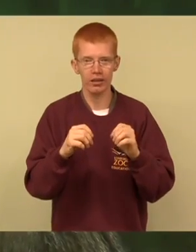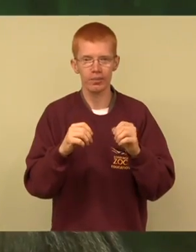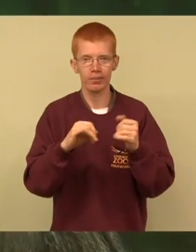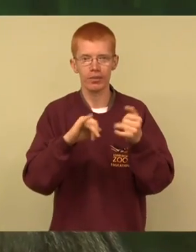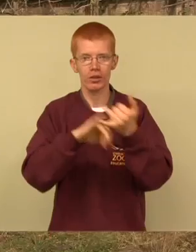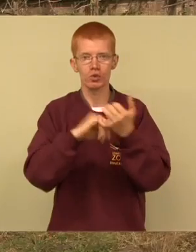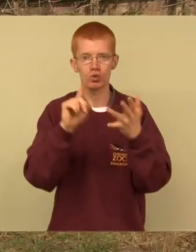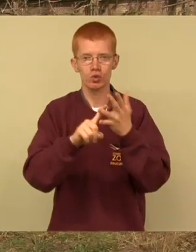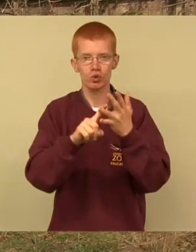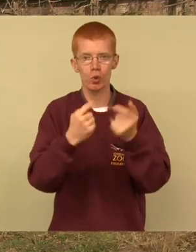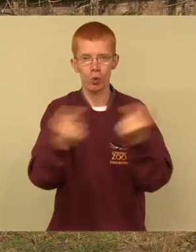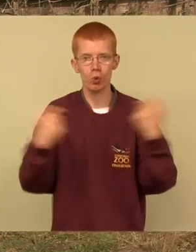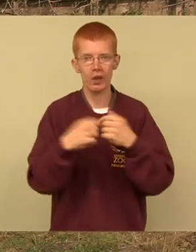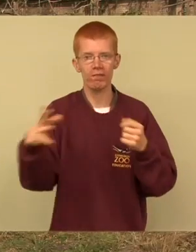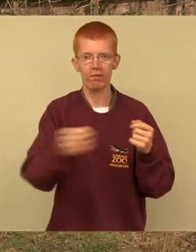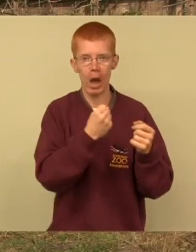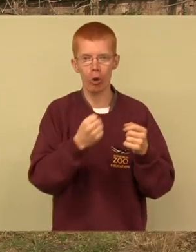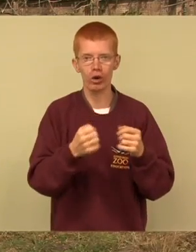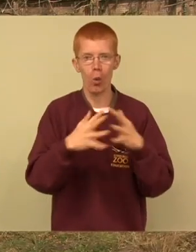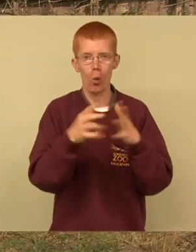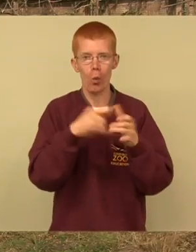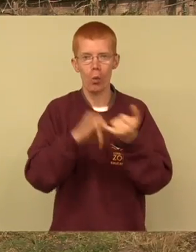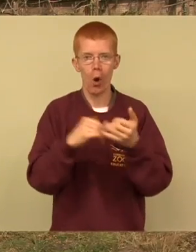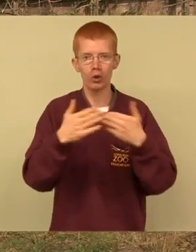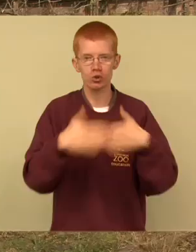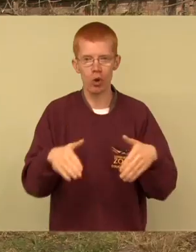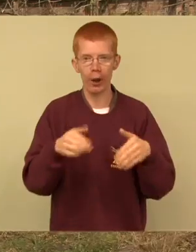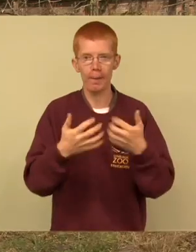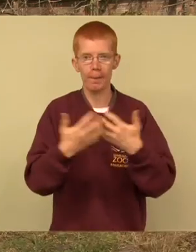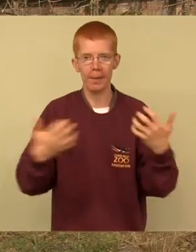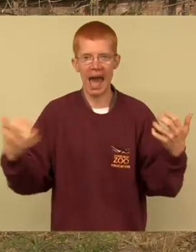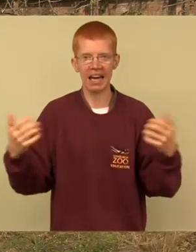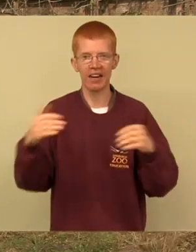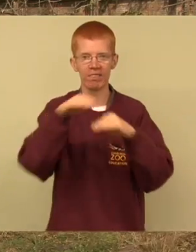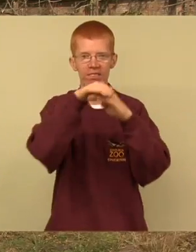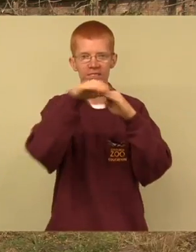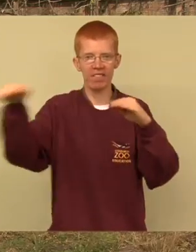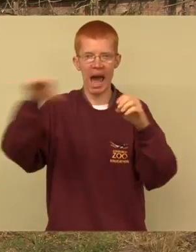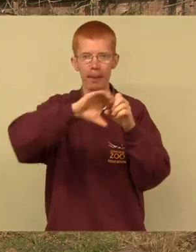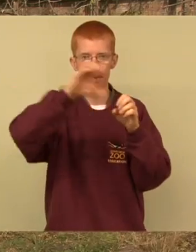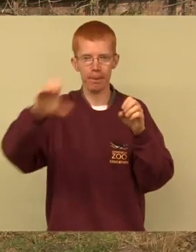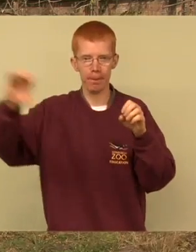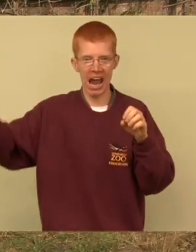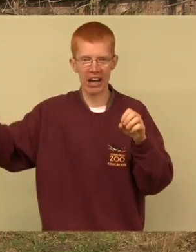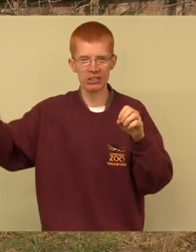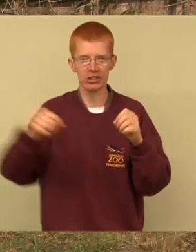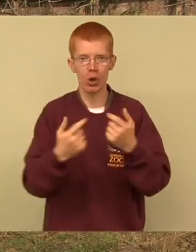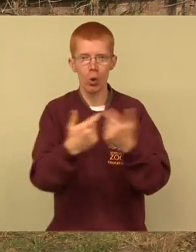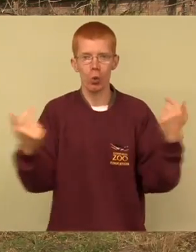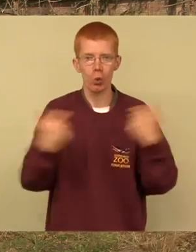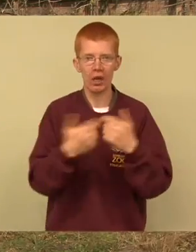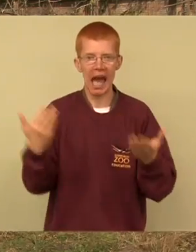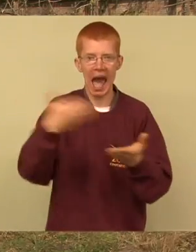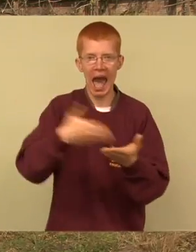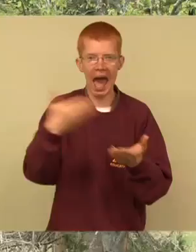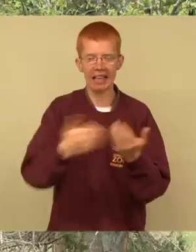In general, capuchin and squirrel monkeys get on really well. We think that they are actually enriched by each other, that they really like being together.